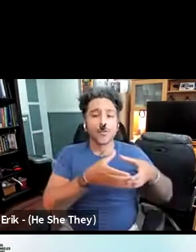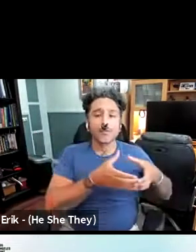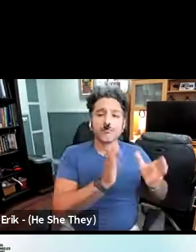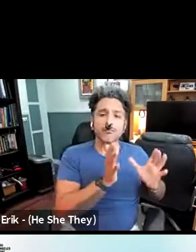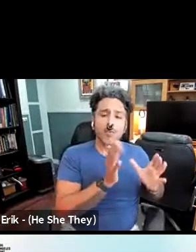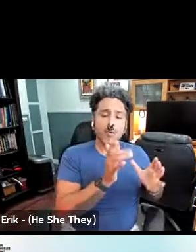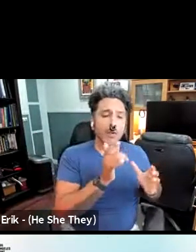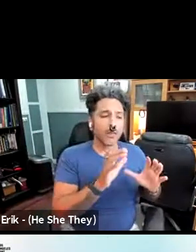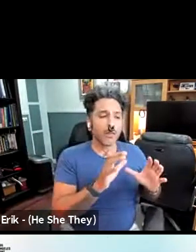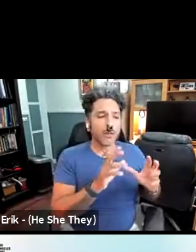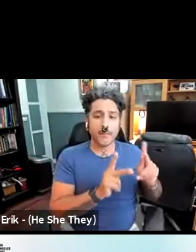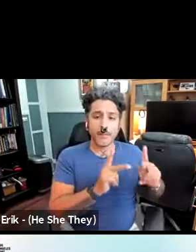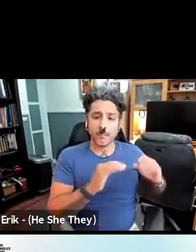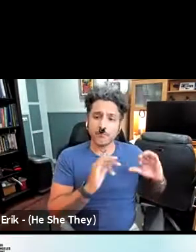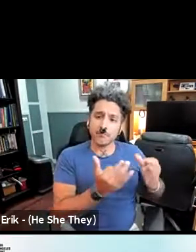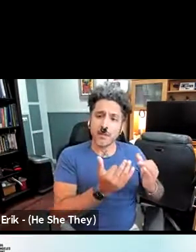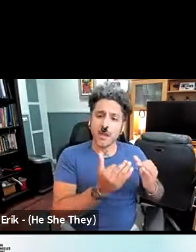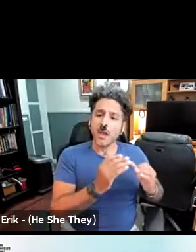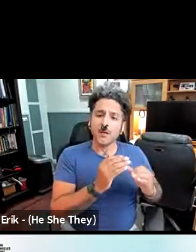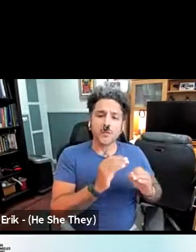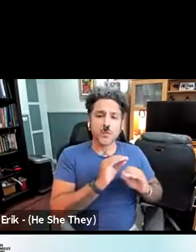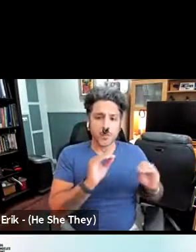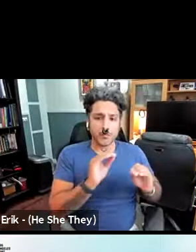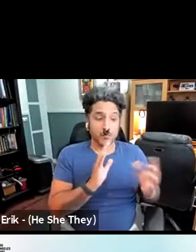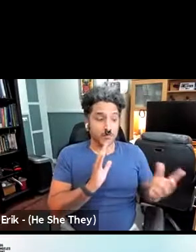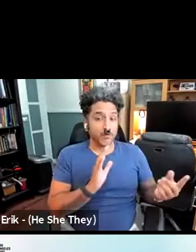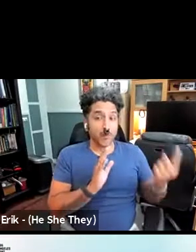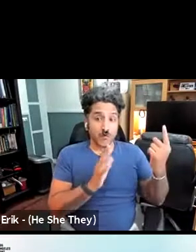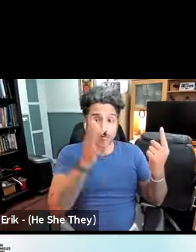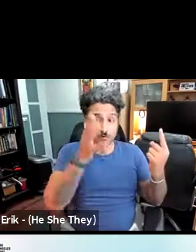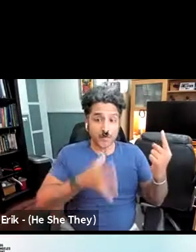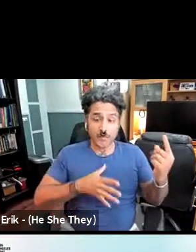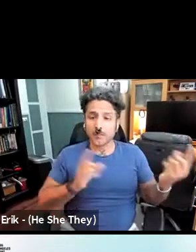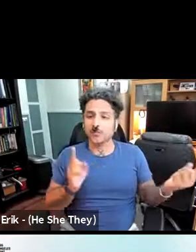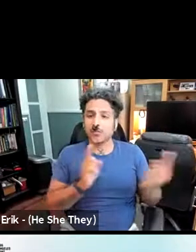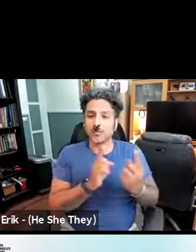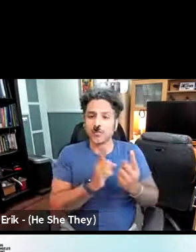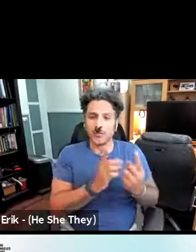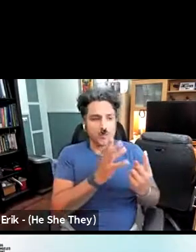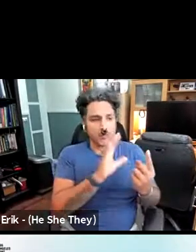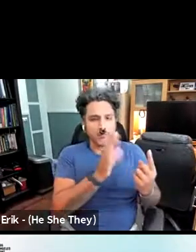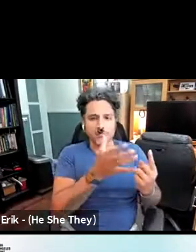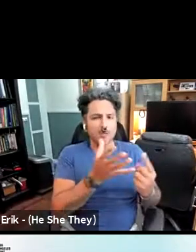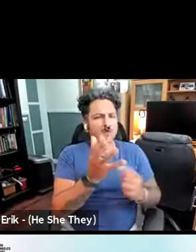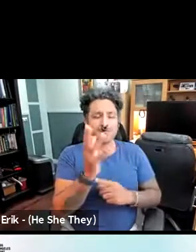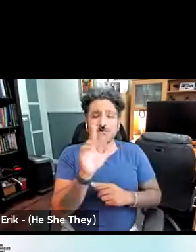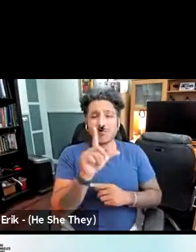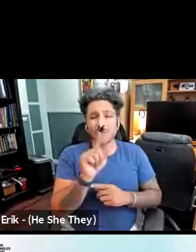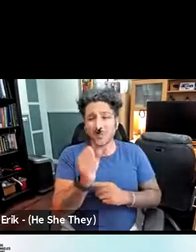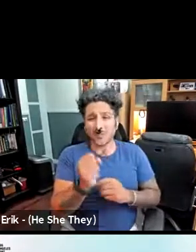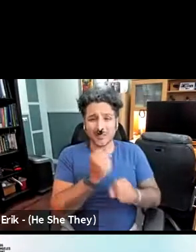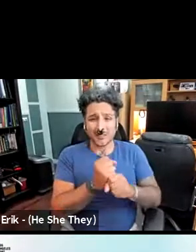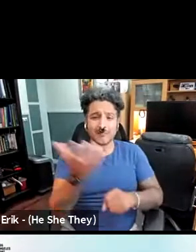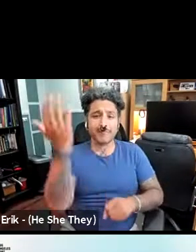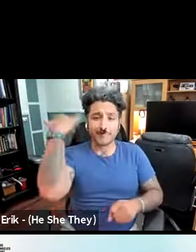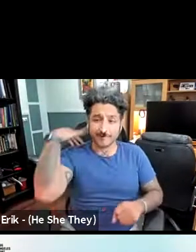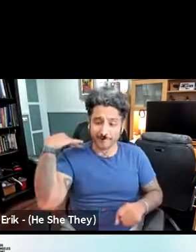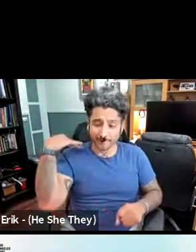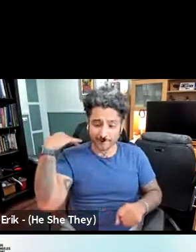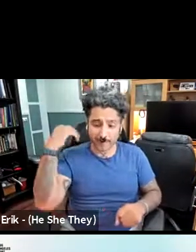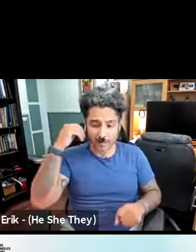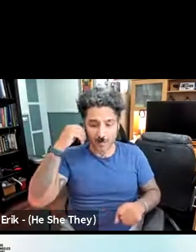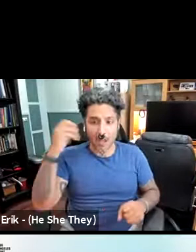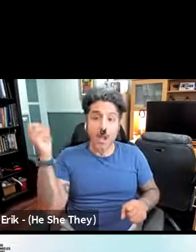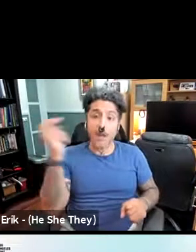Ears, when there was no one around. Someone introduced me to this place over 20 years ago, and I came back and